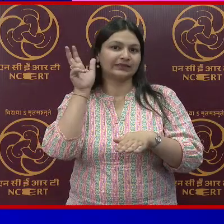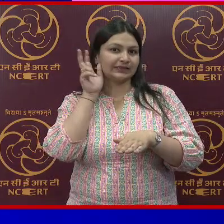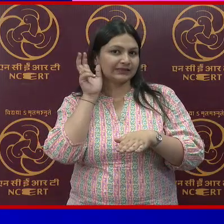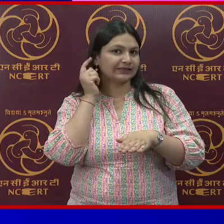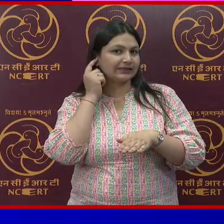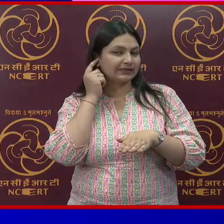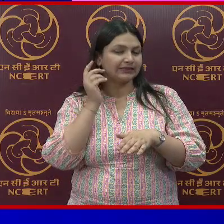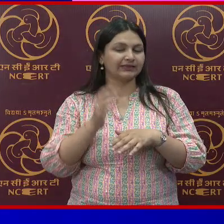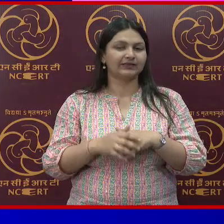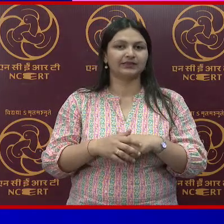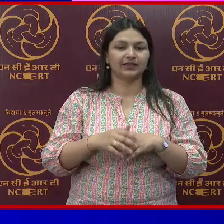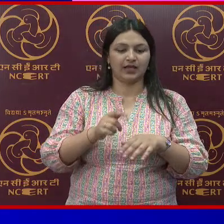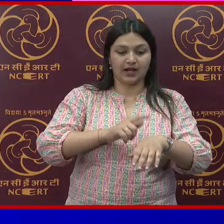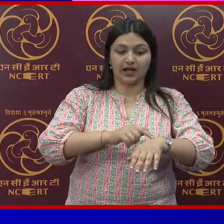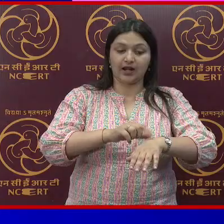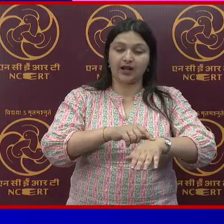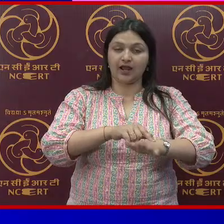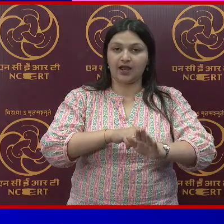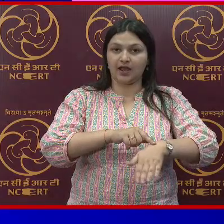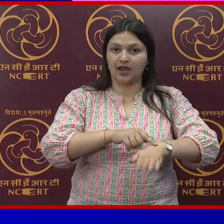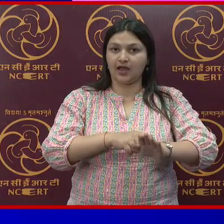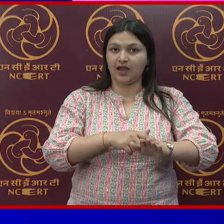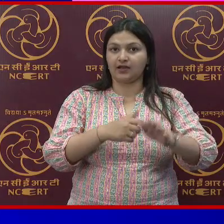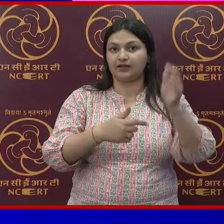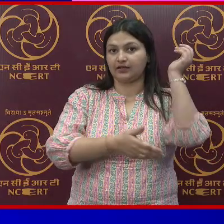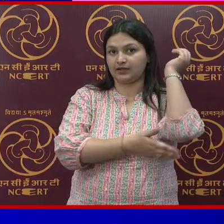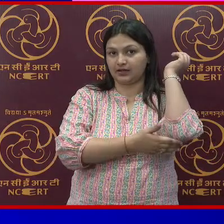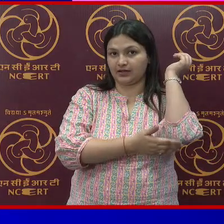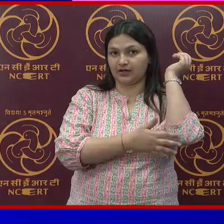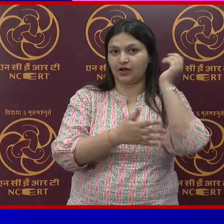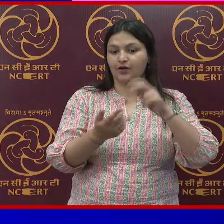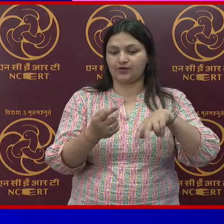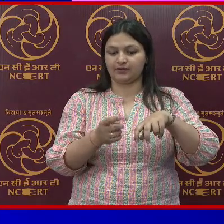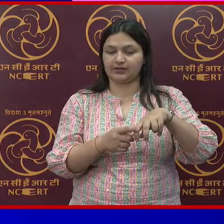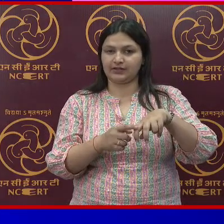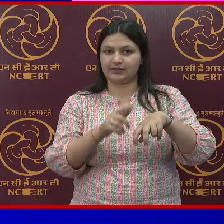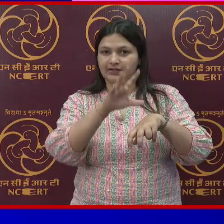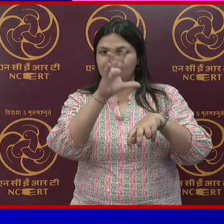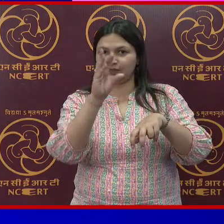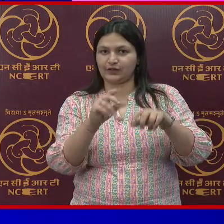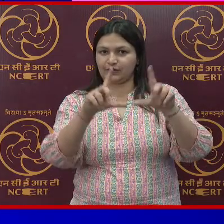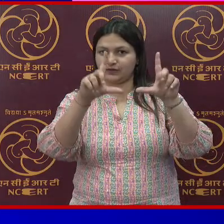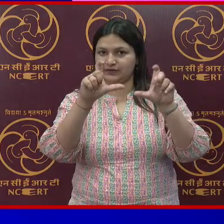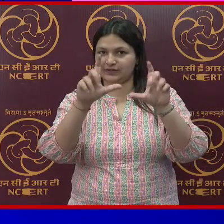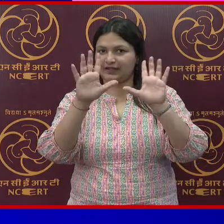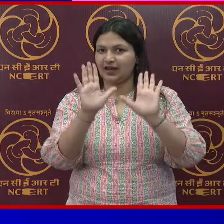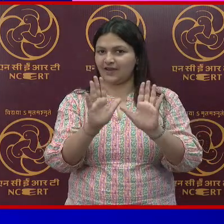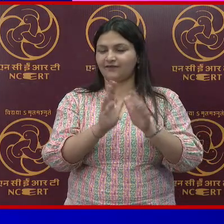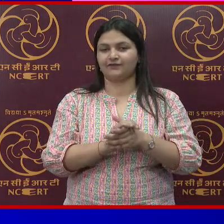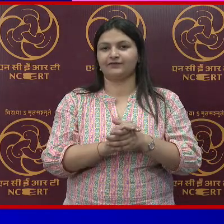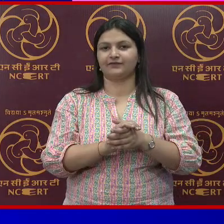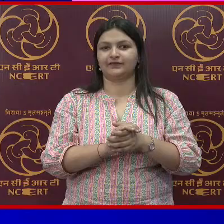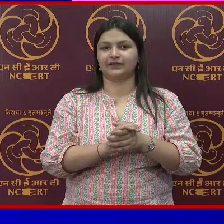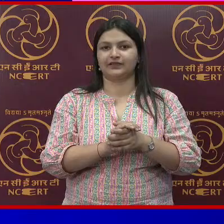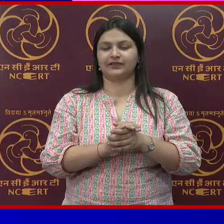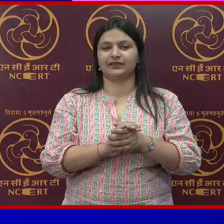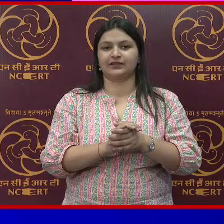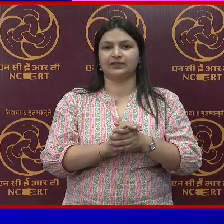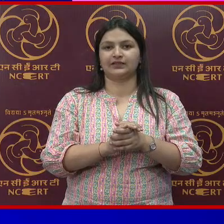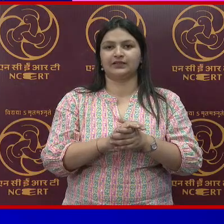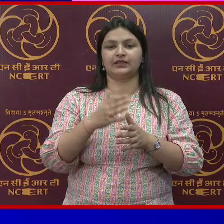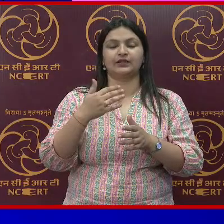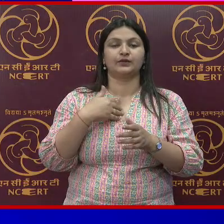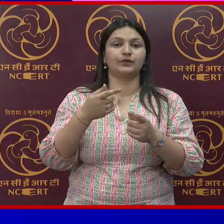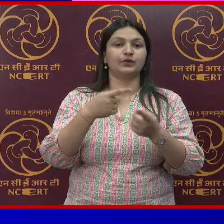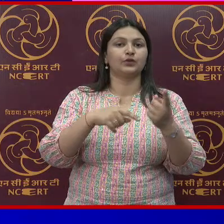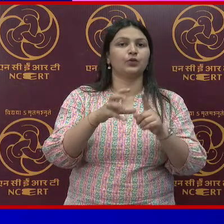you have ankle, you have elbow, and you have knee. Okay, and what do the smart ones do? They just count 3 into 3